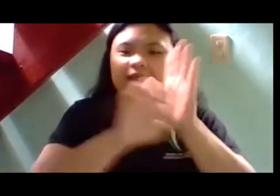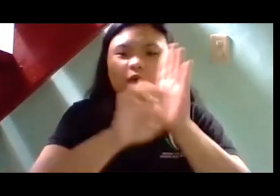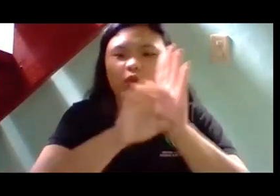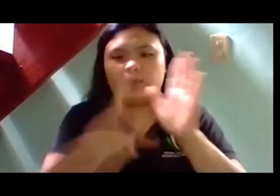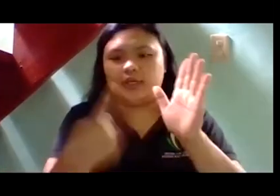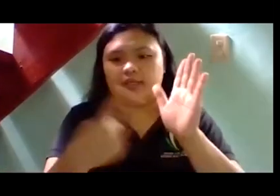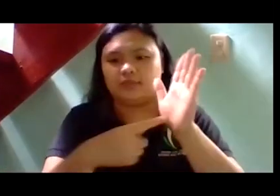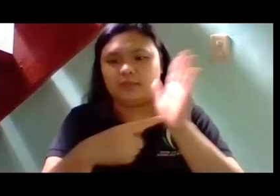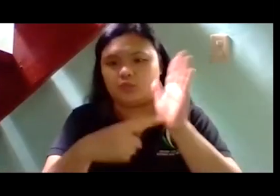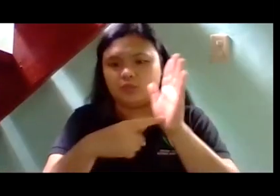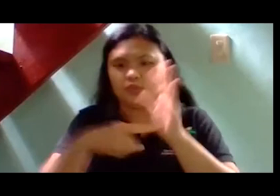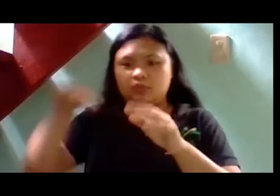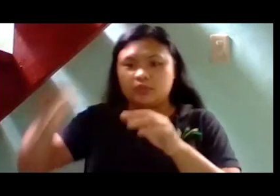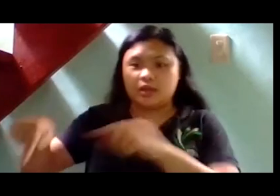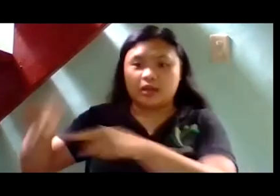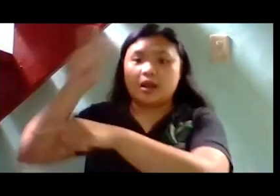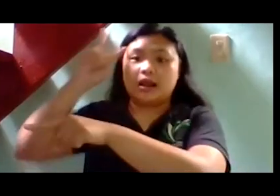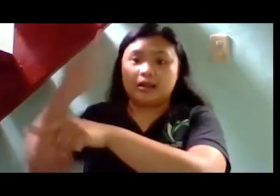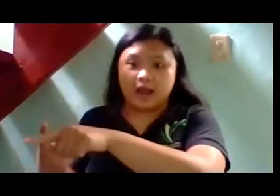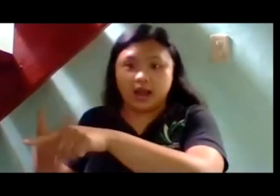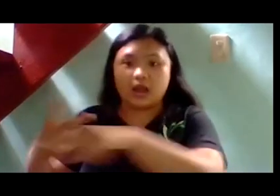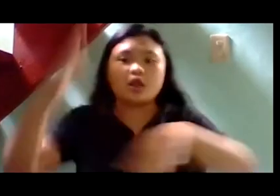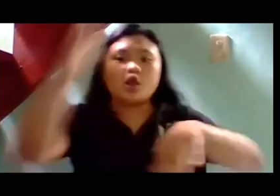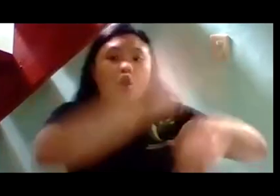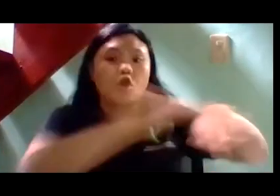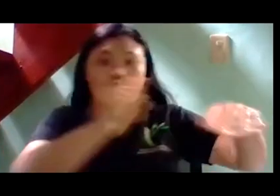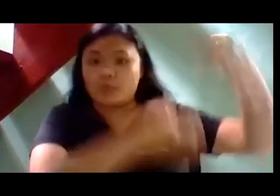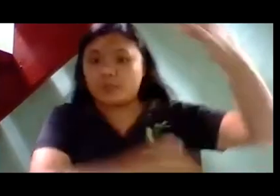So she calls Meng mother.